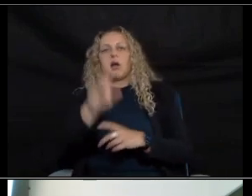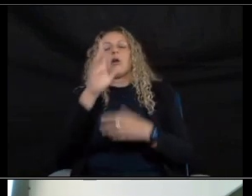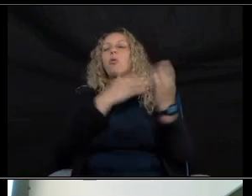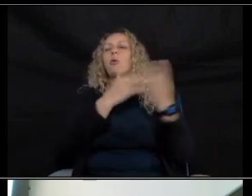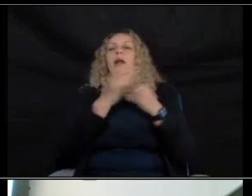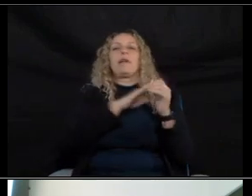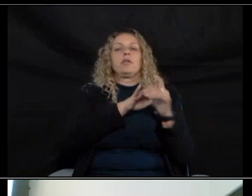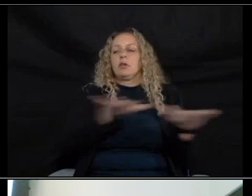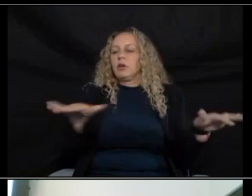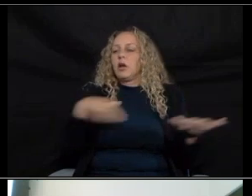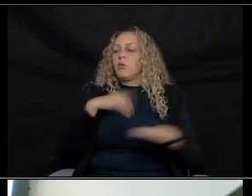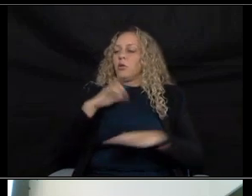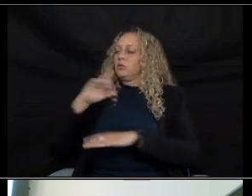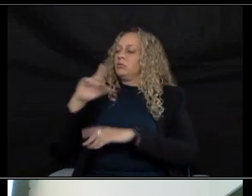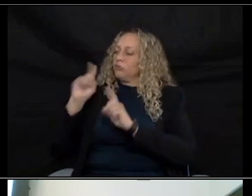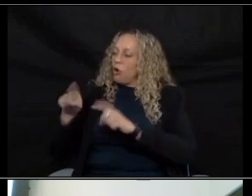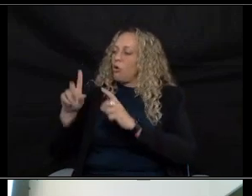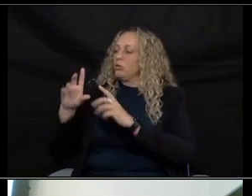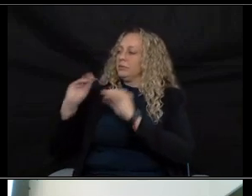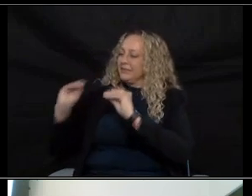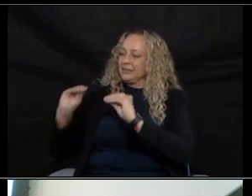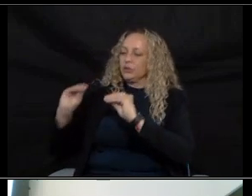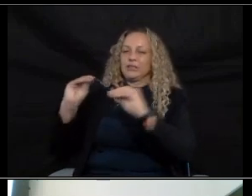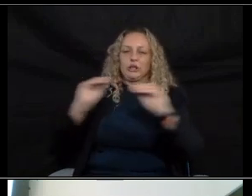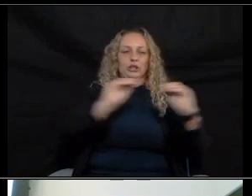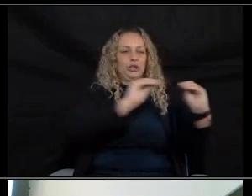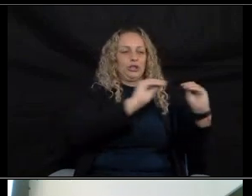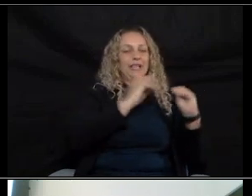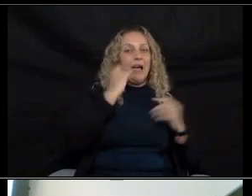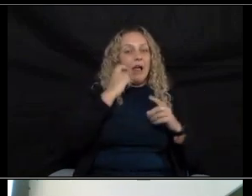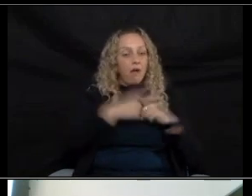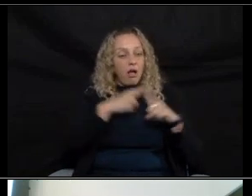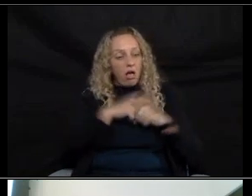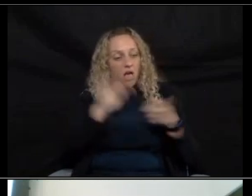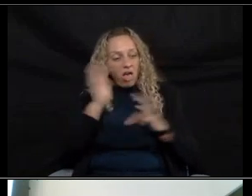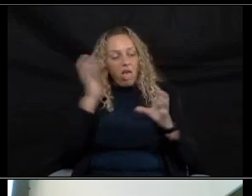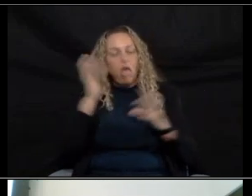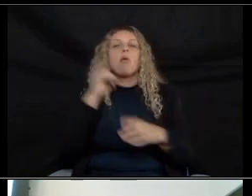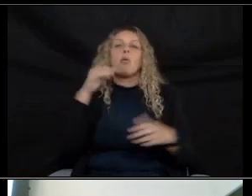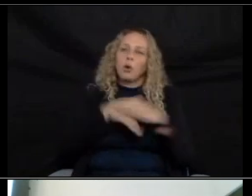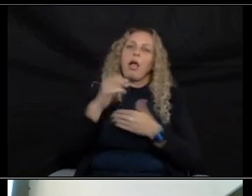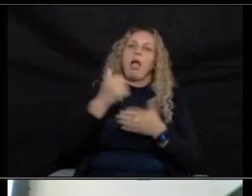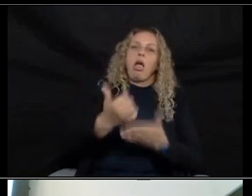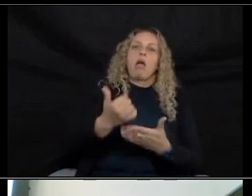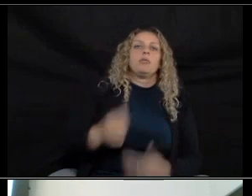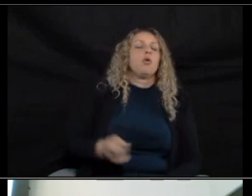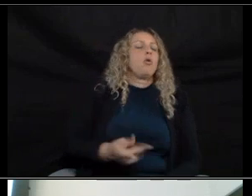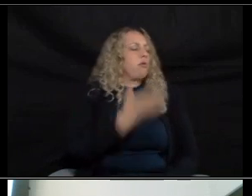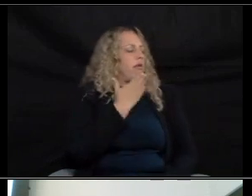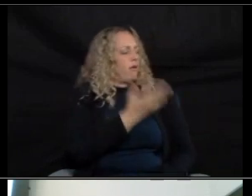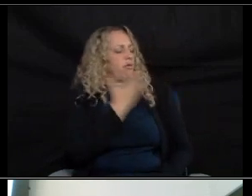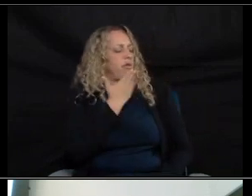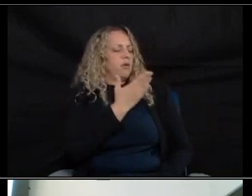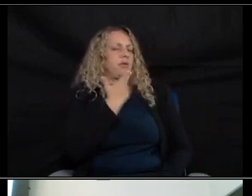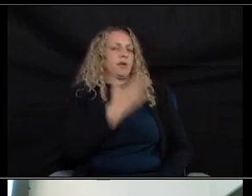walking them through the installation and also the ongoing maintenance issues. Very good. Very good. Yes, sir. Thank